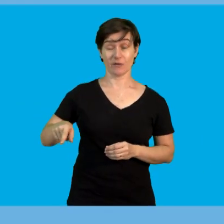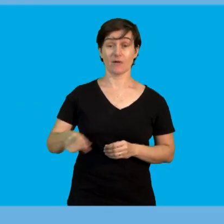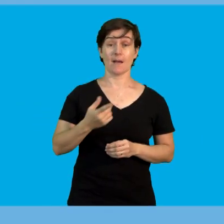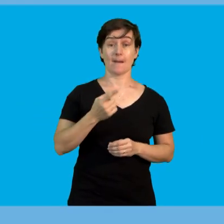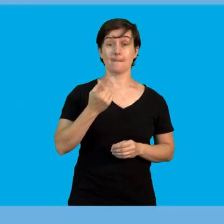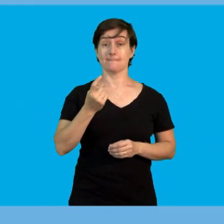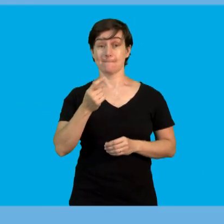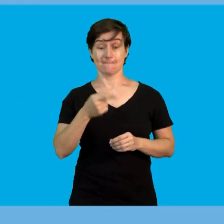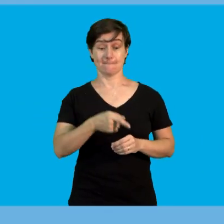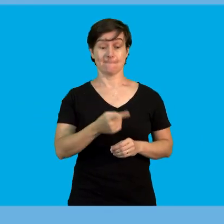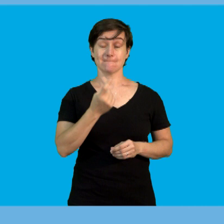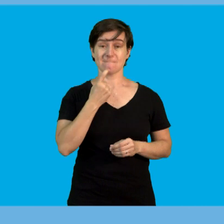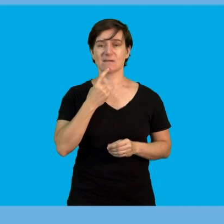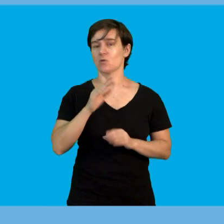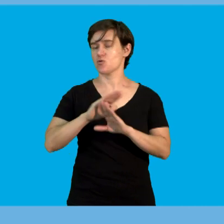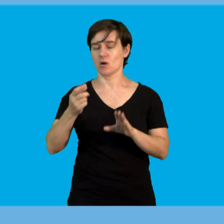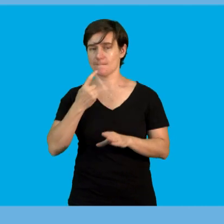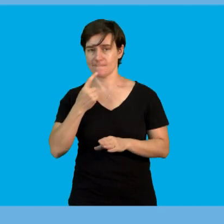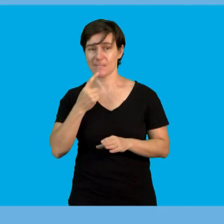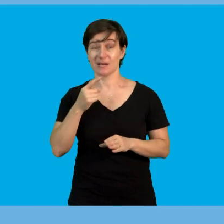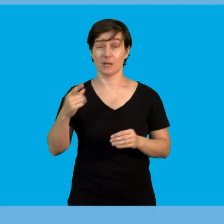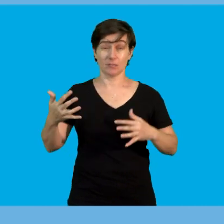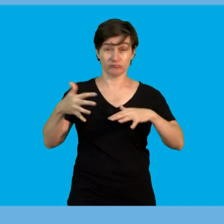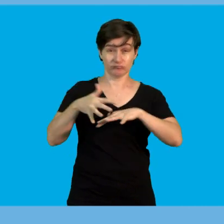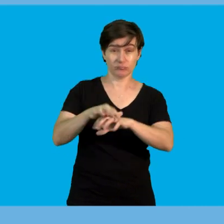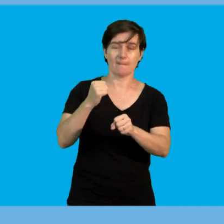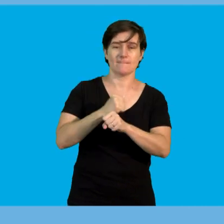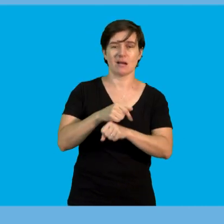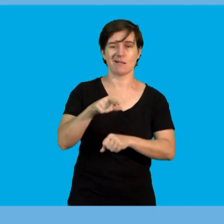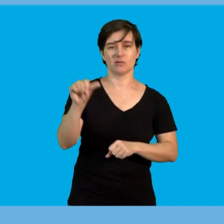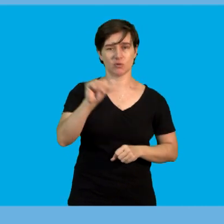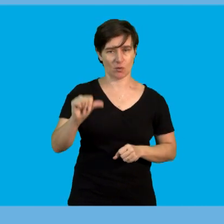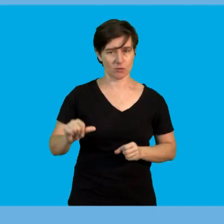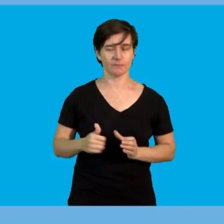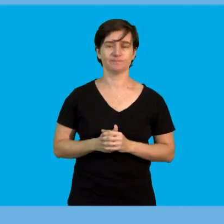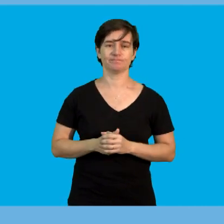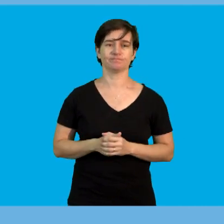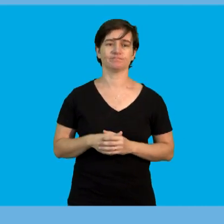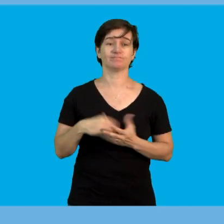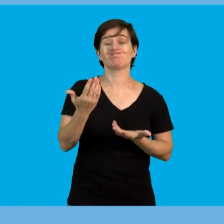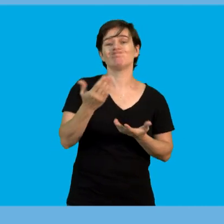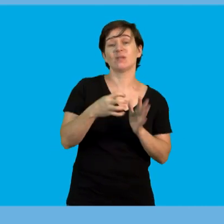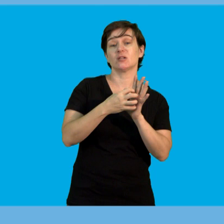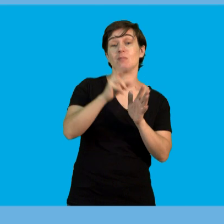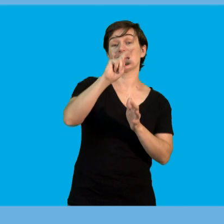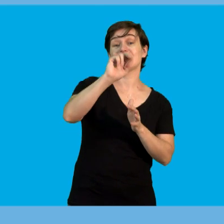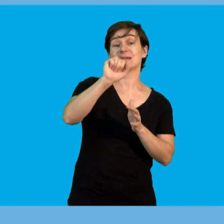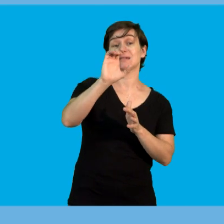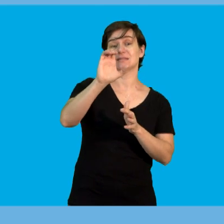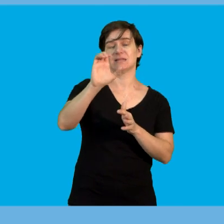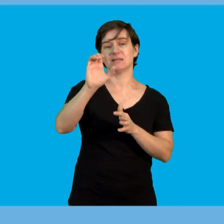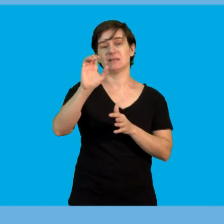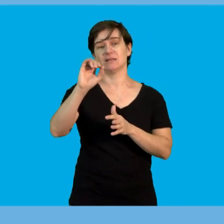non-metal and the metal part coming from the two different substances, are going to combine and form the salt. For an example, the